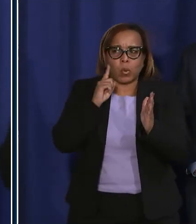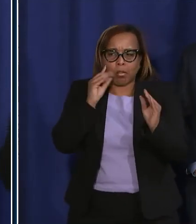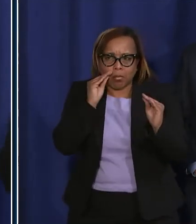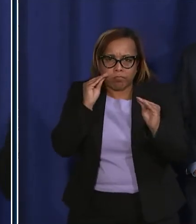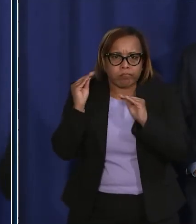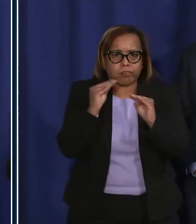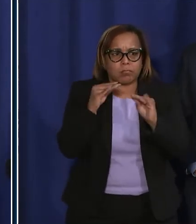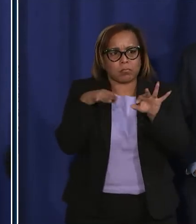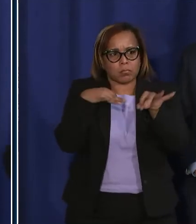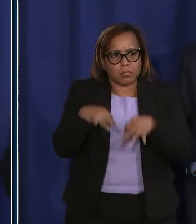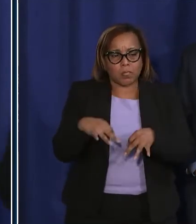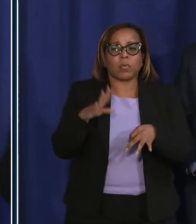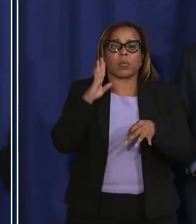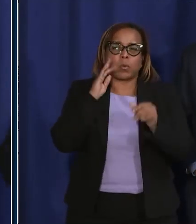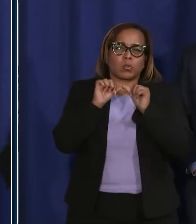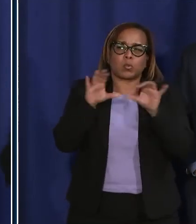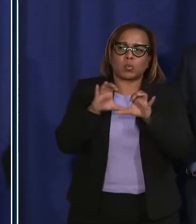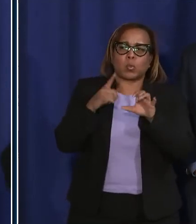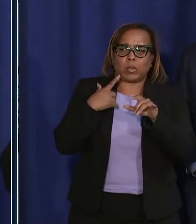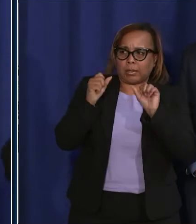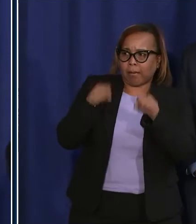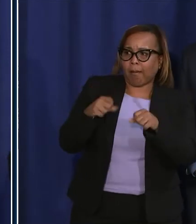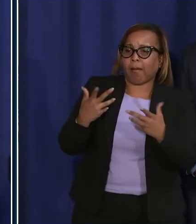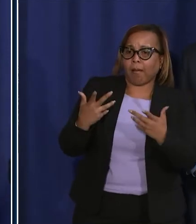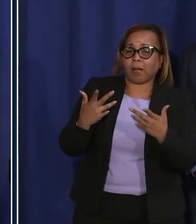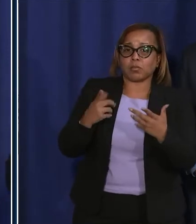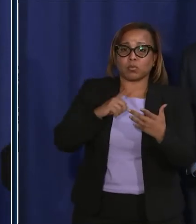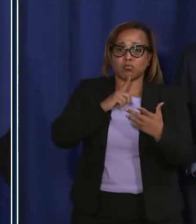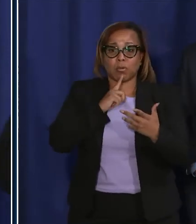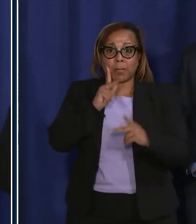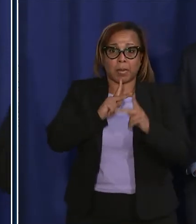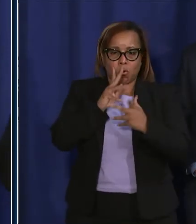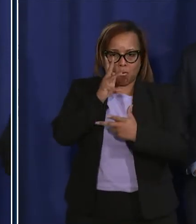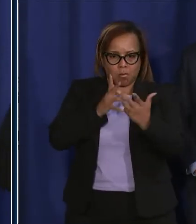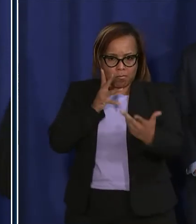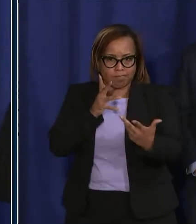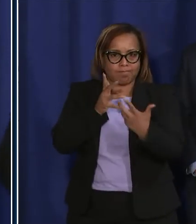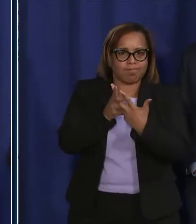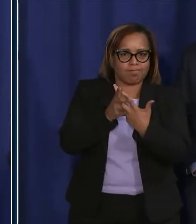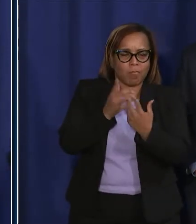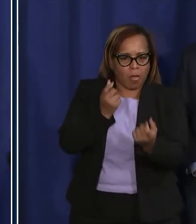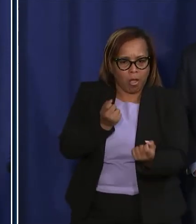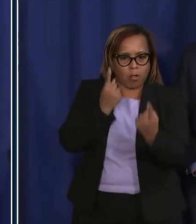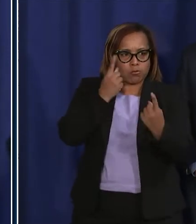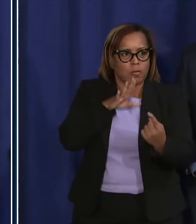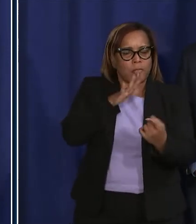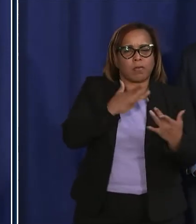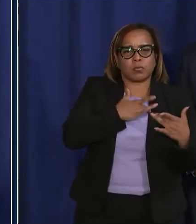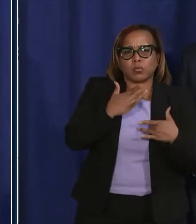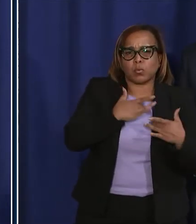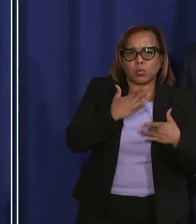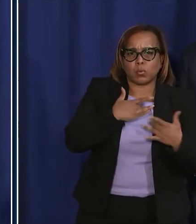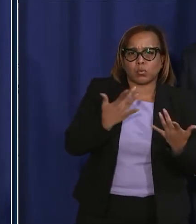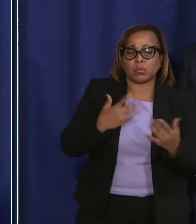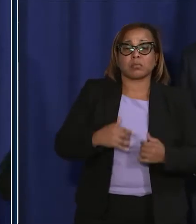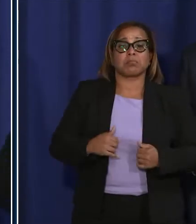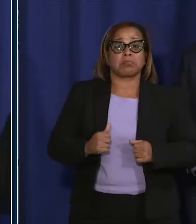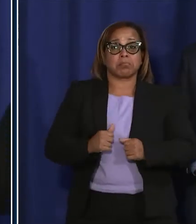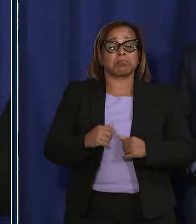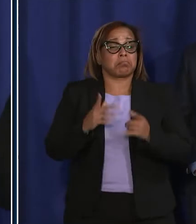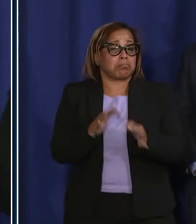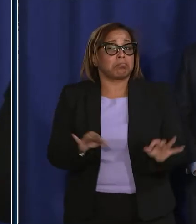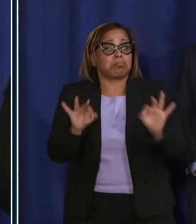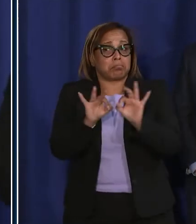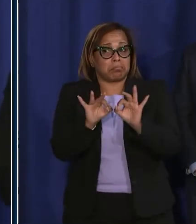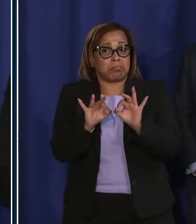educate, and we'll continue to do everything that we can to meet people where they are, understand what their fears and concerns are, and make